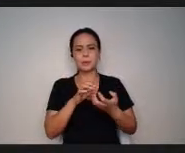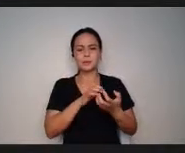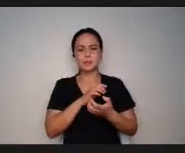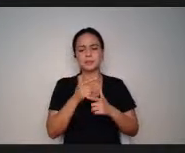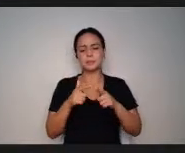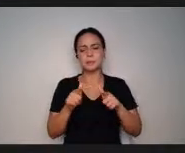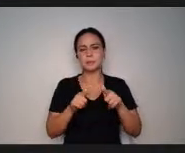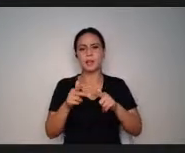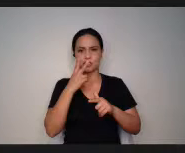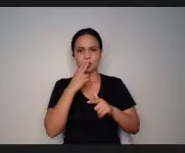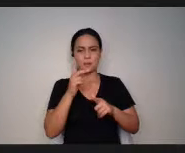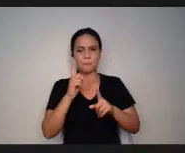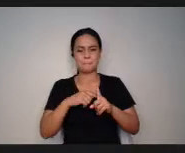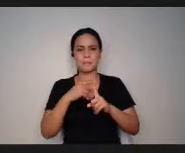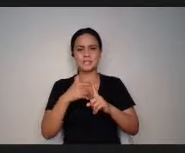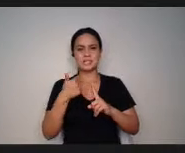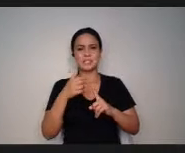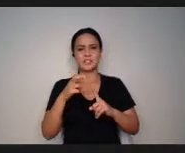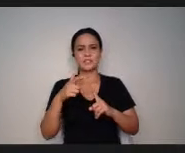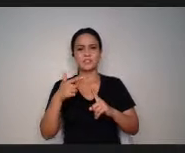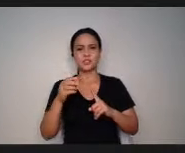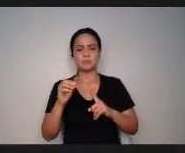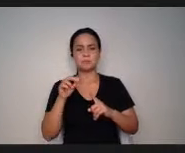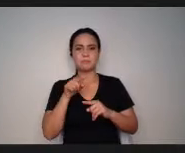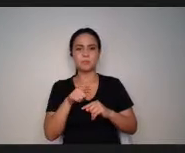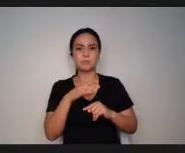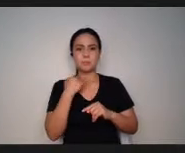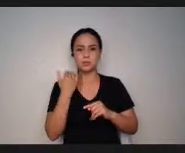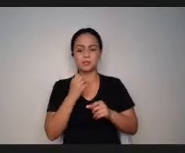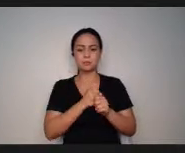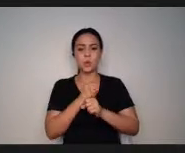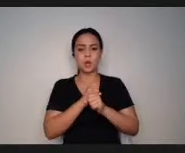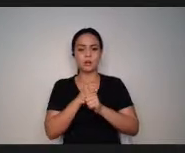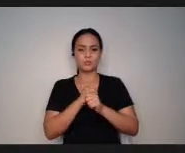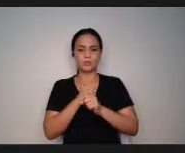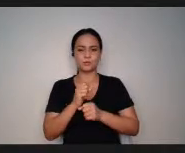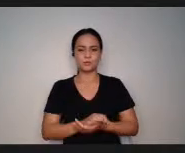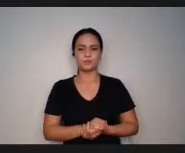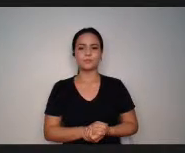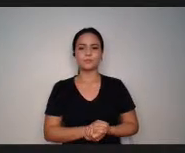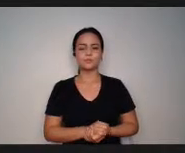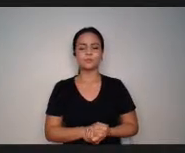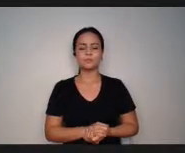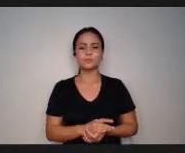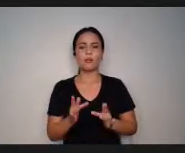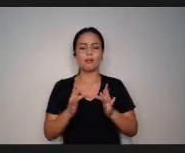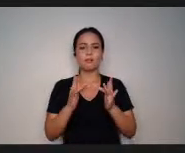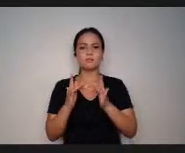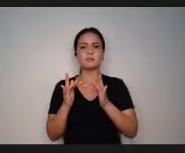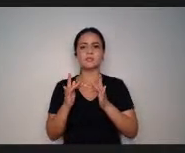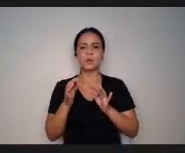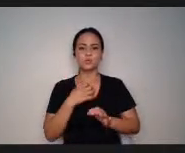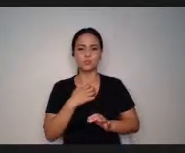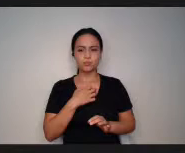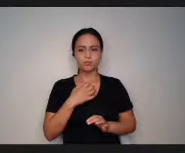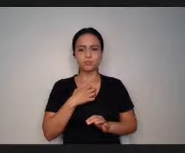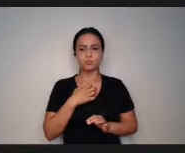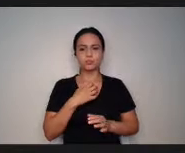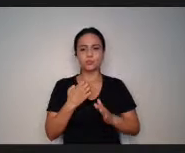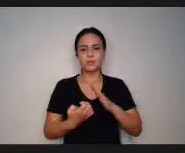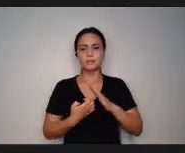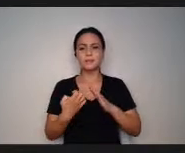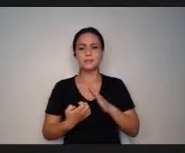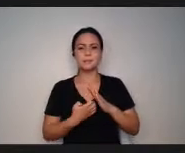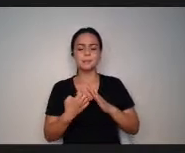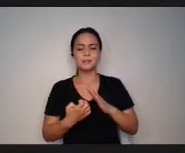per year are related to the way U.S. companies manage workers, meaning these impacts from these